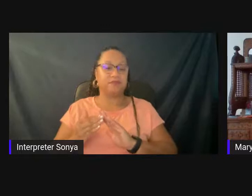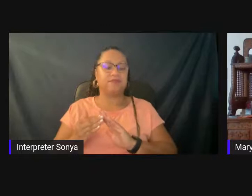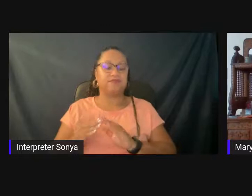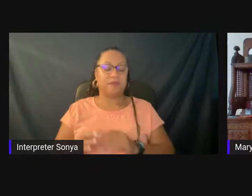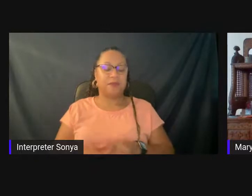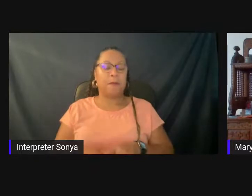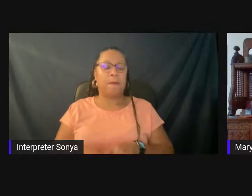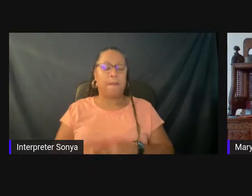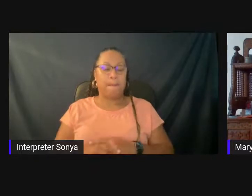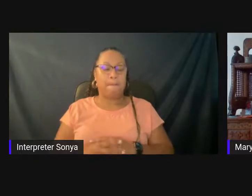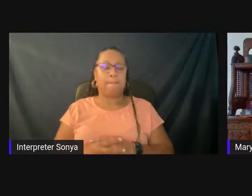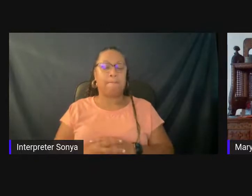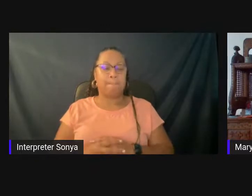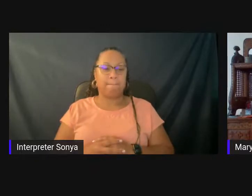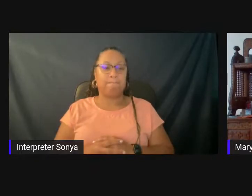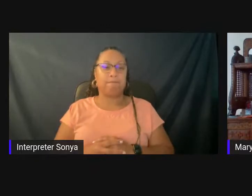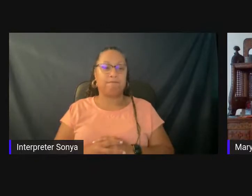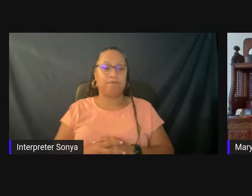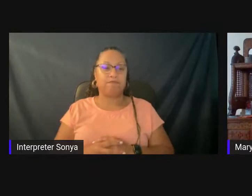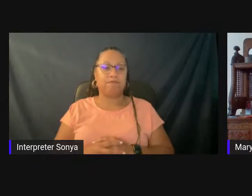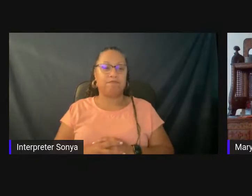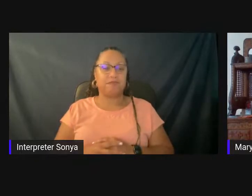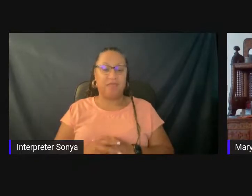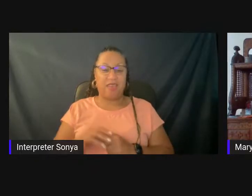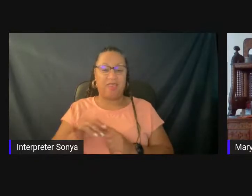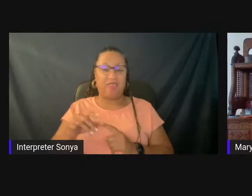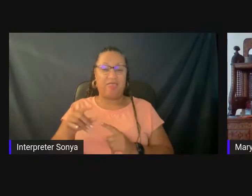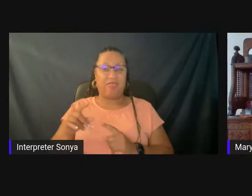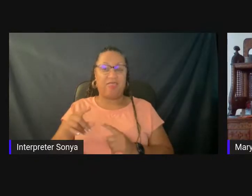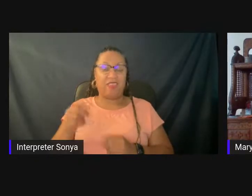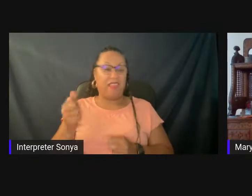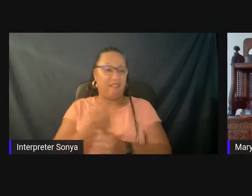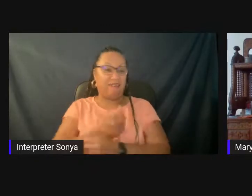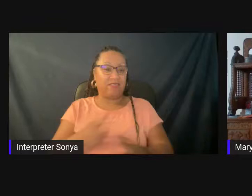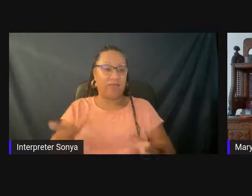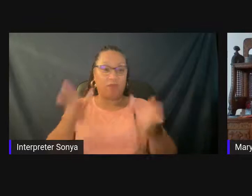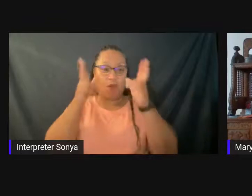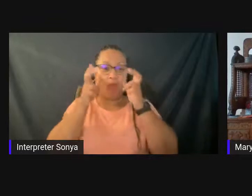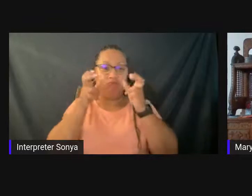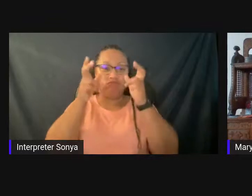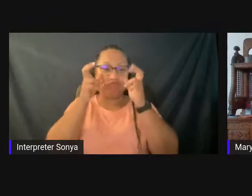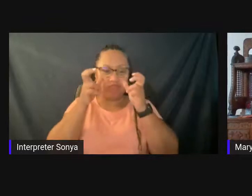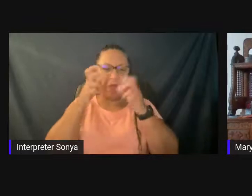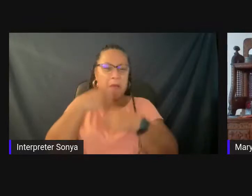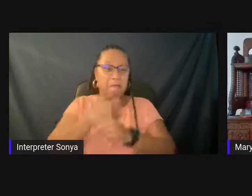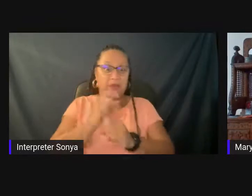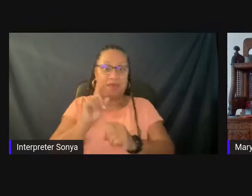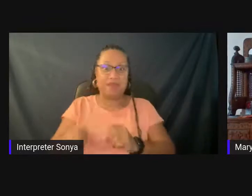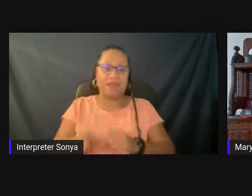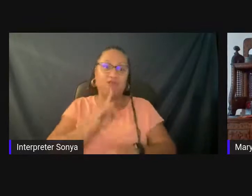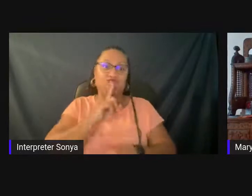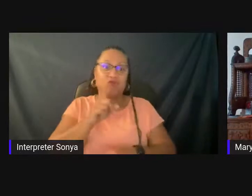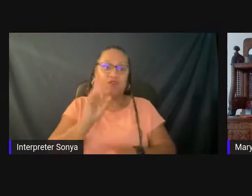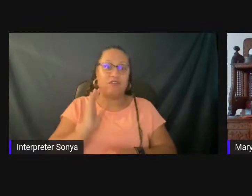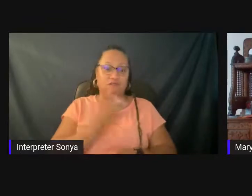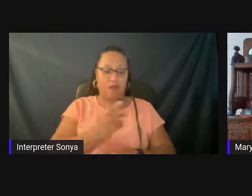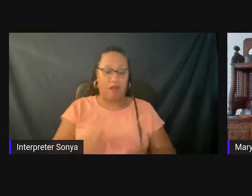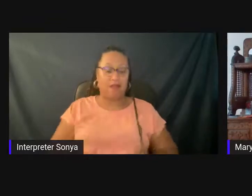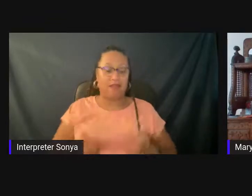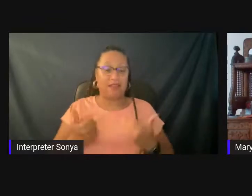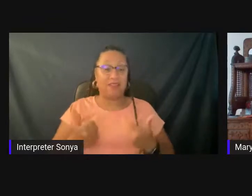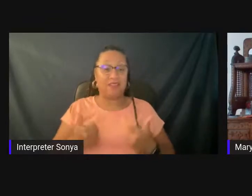and making these words true in our lives. It is a wonderful day of love